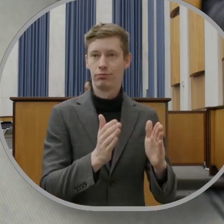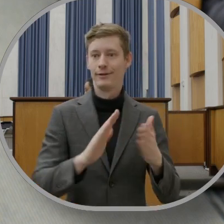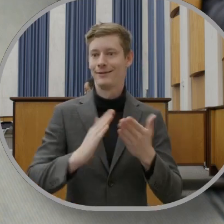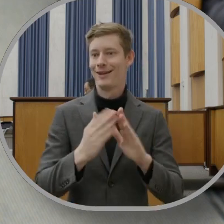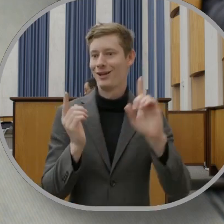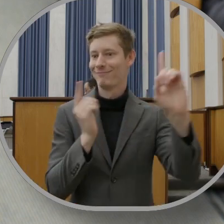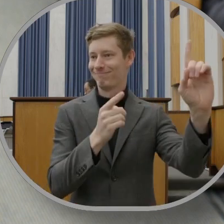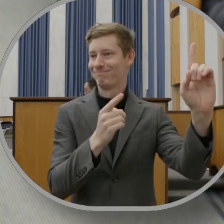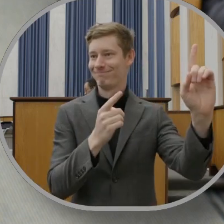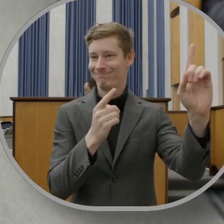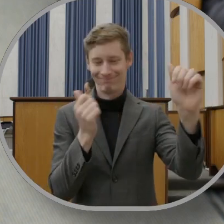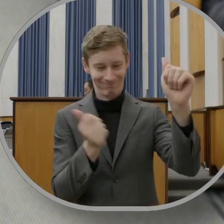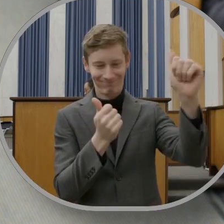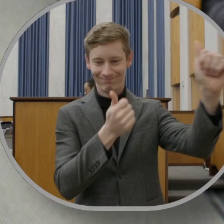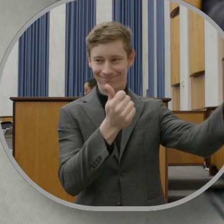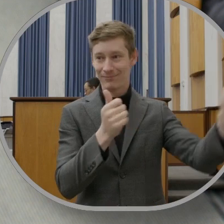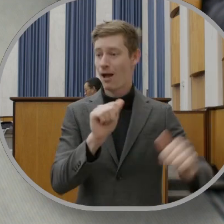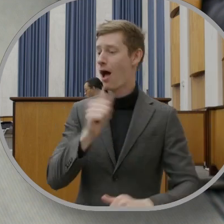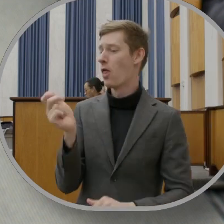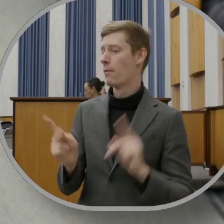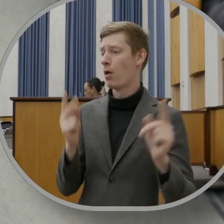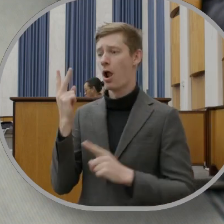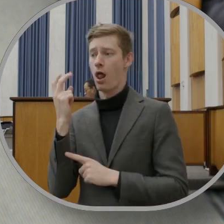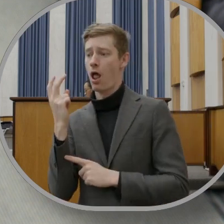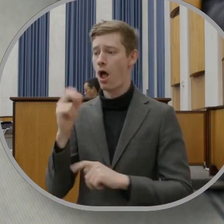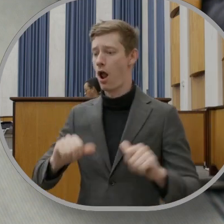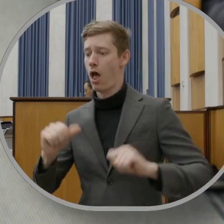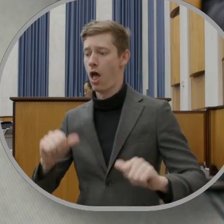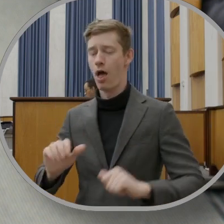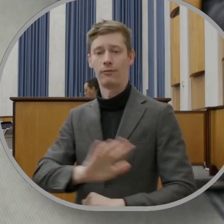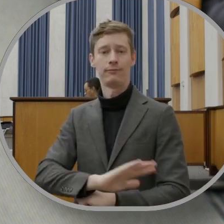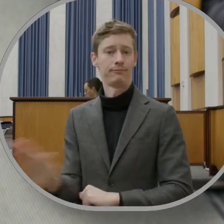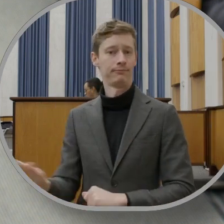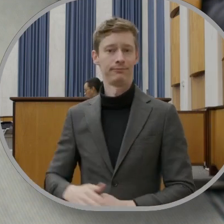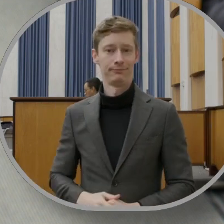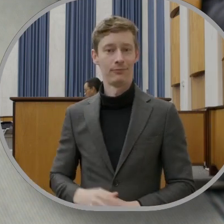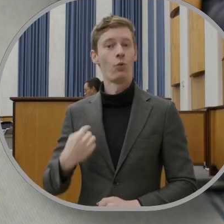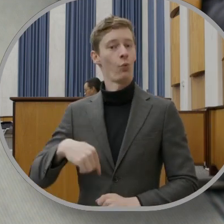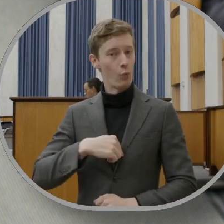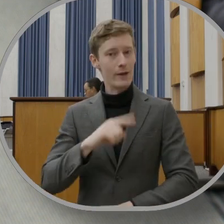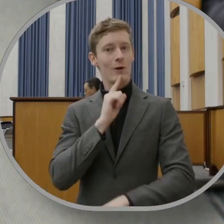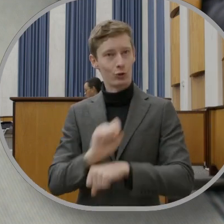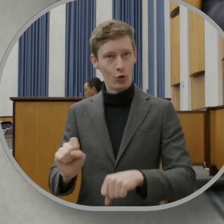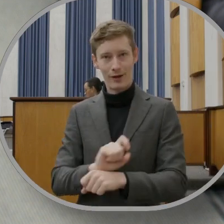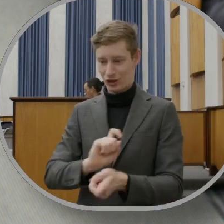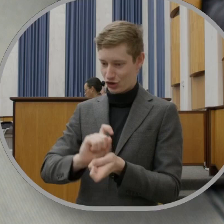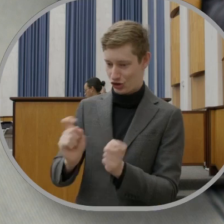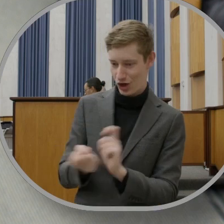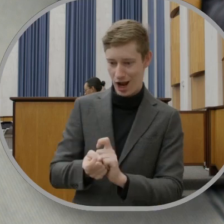tell you anything different. We have changed this city's trajectory. And through